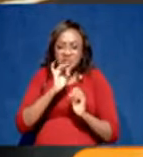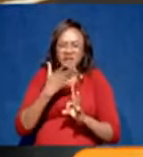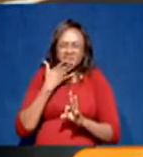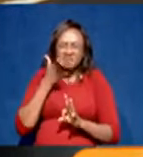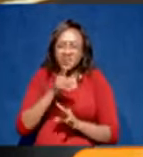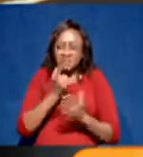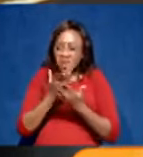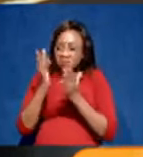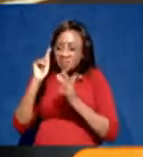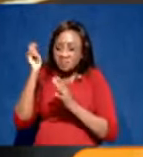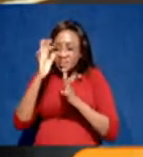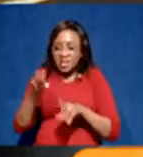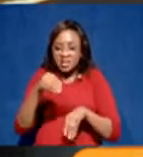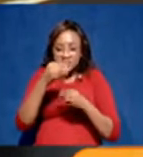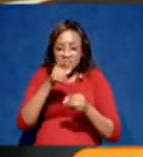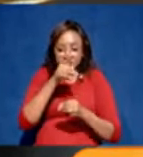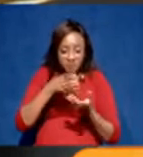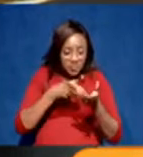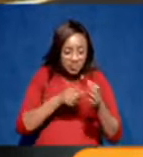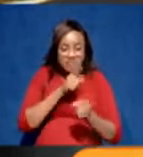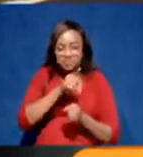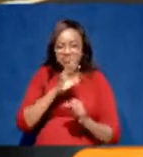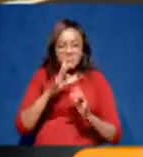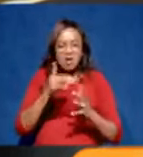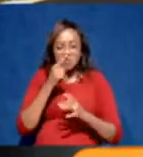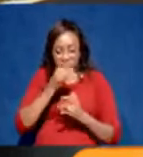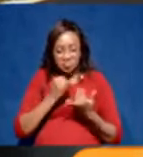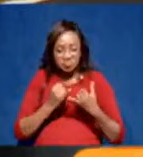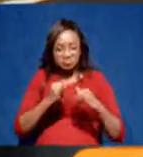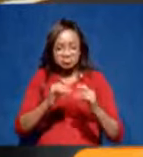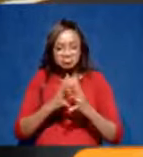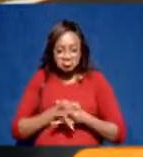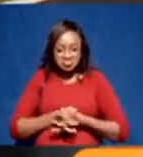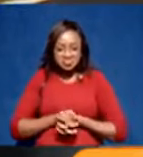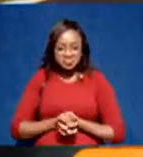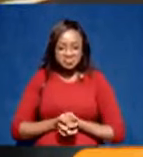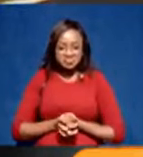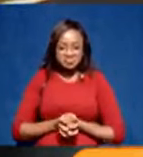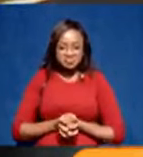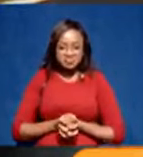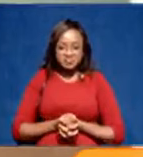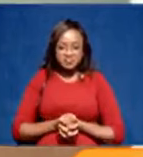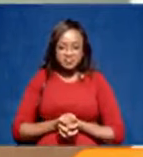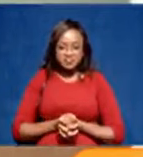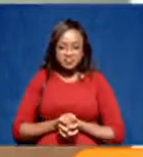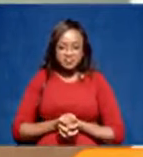you, specifically on that question of capping, whether they like it or they don't?